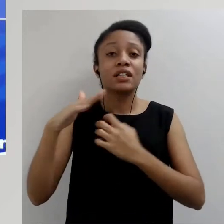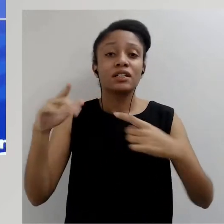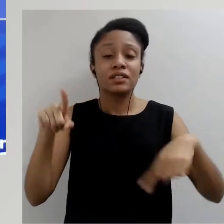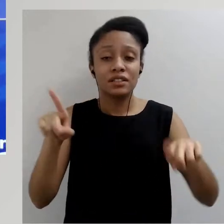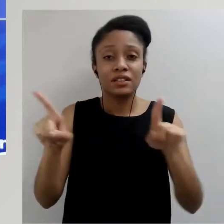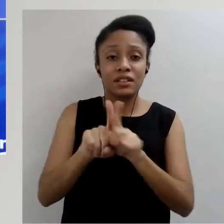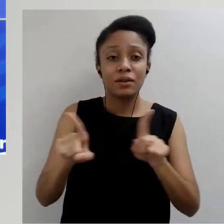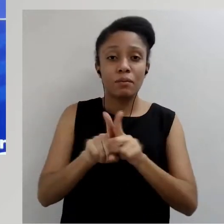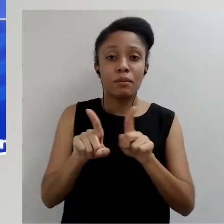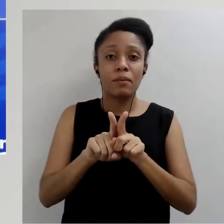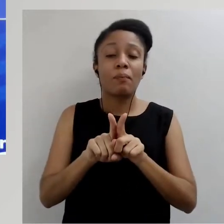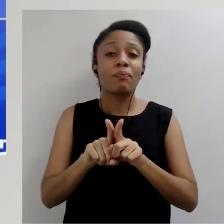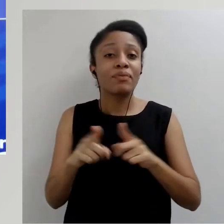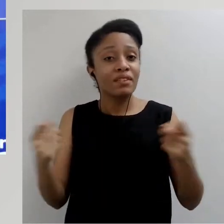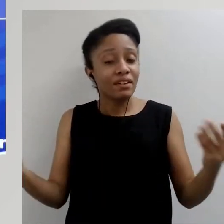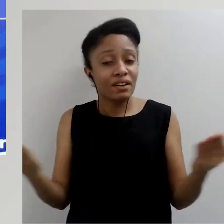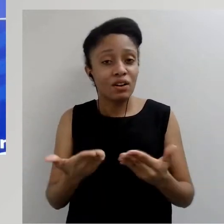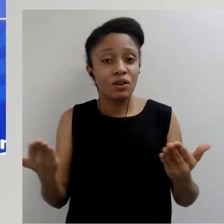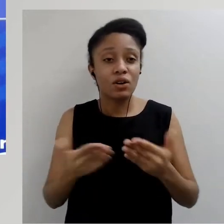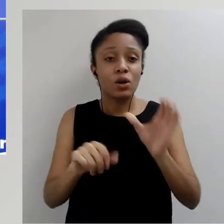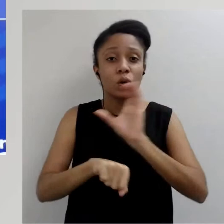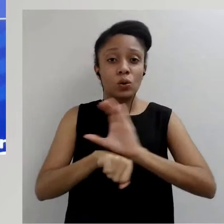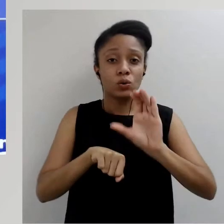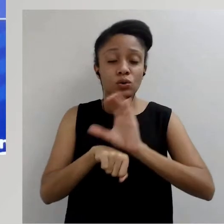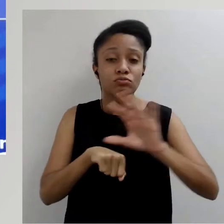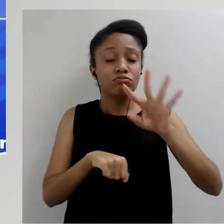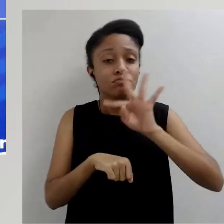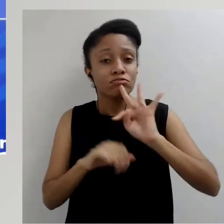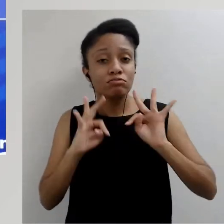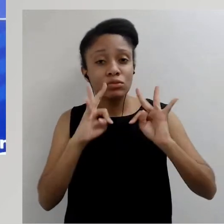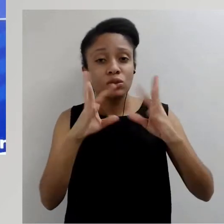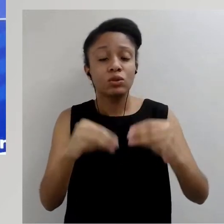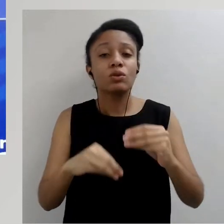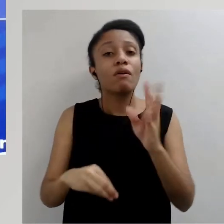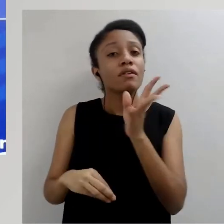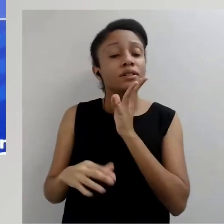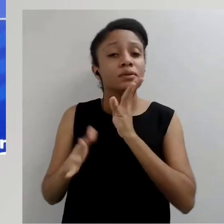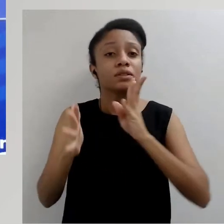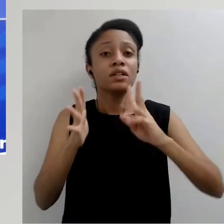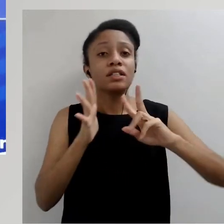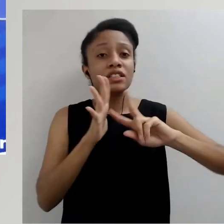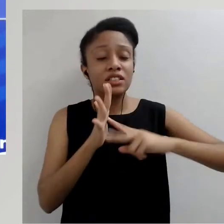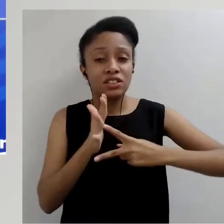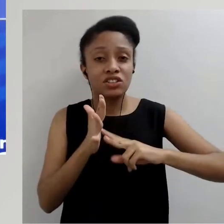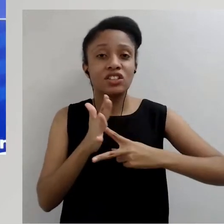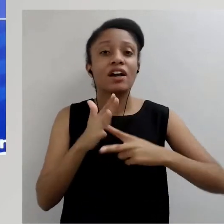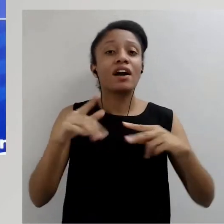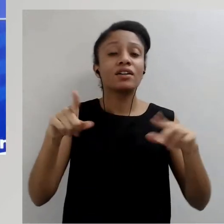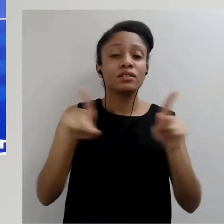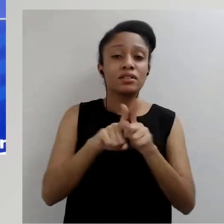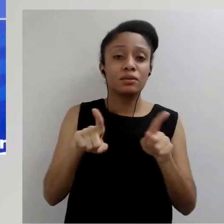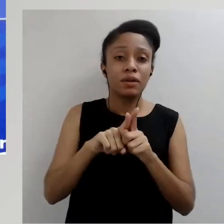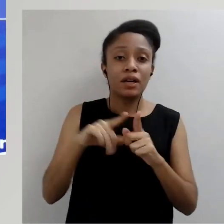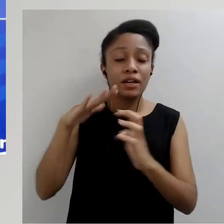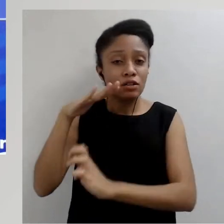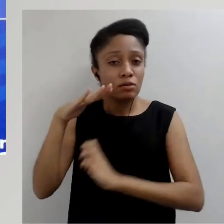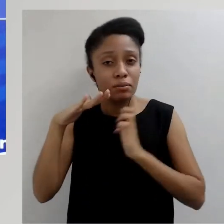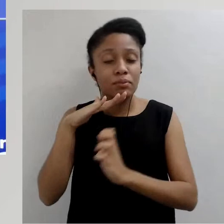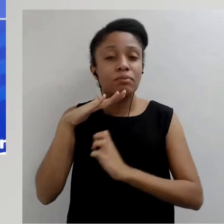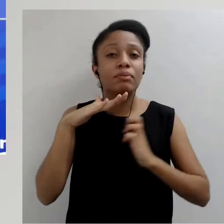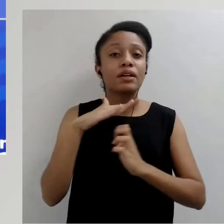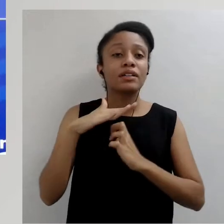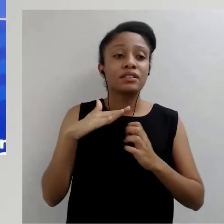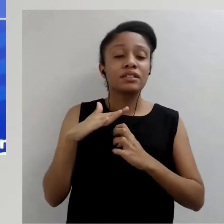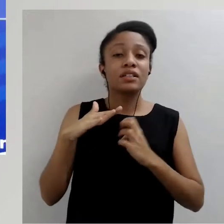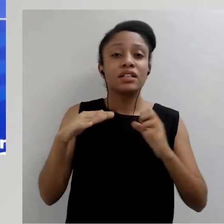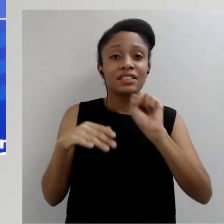with the union, so we can use all the benefits throughout this unions, throughout